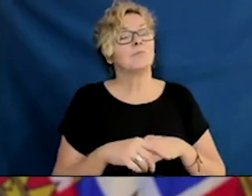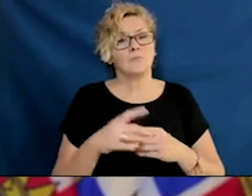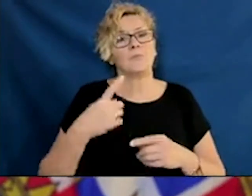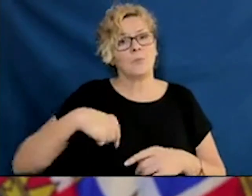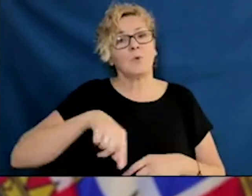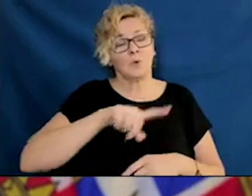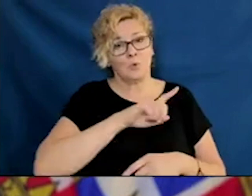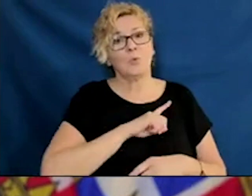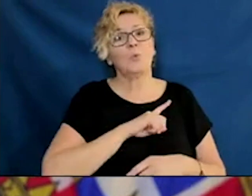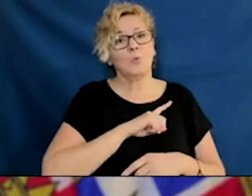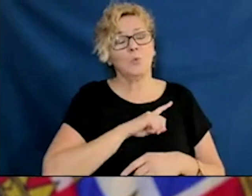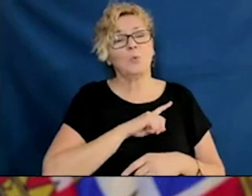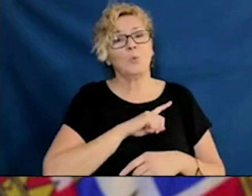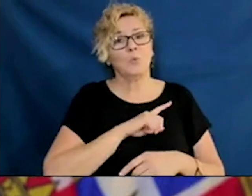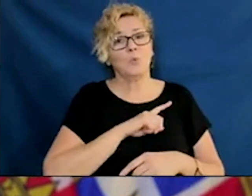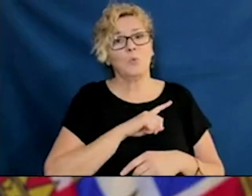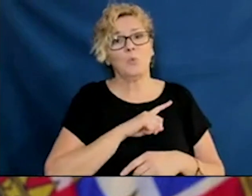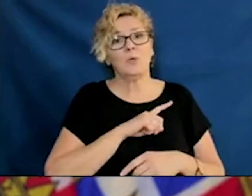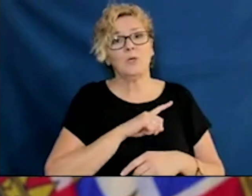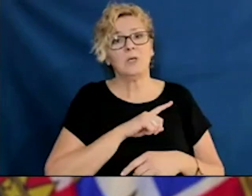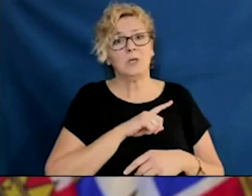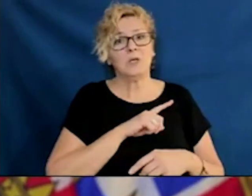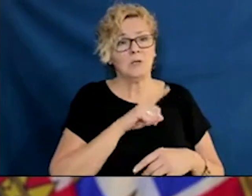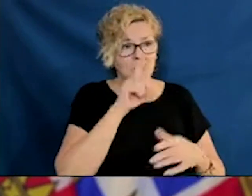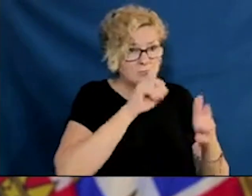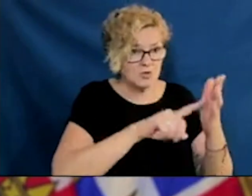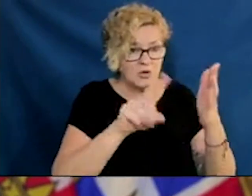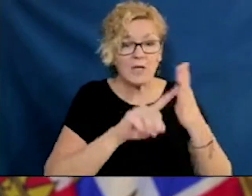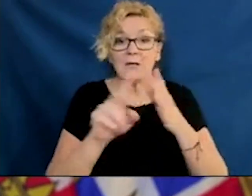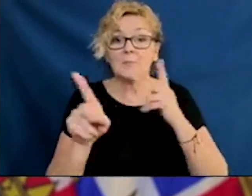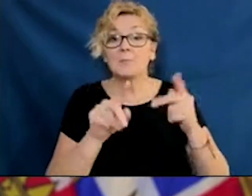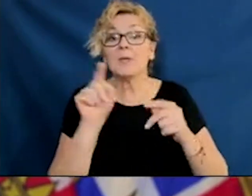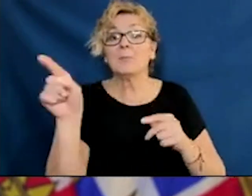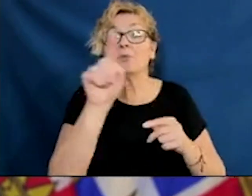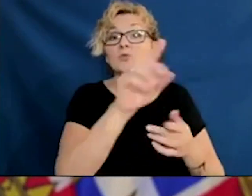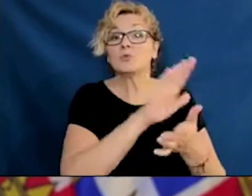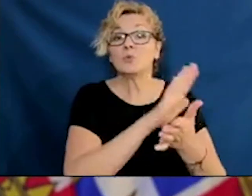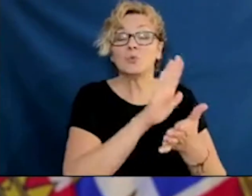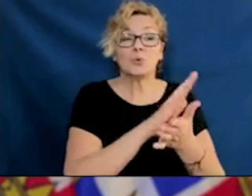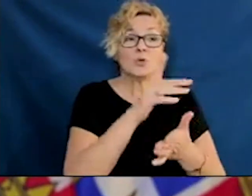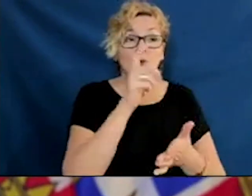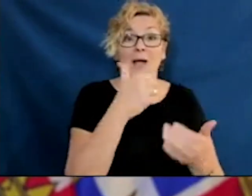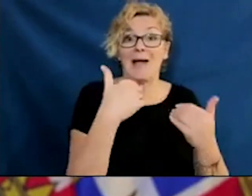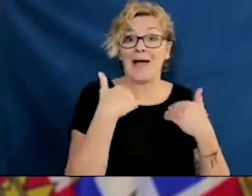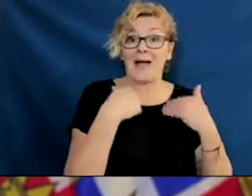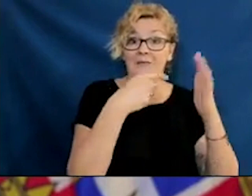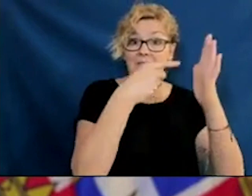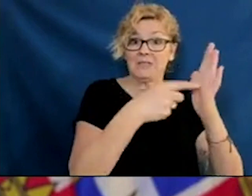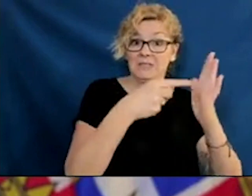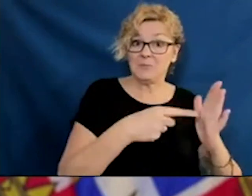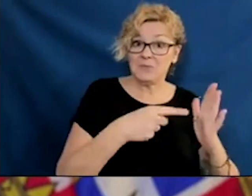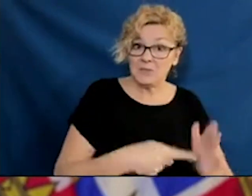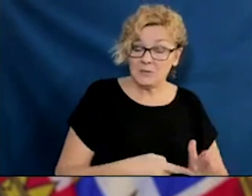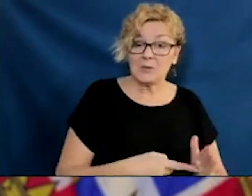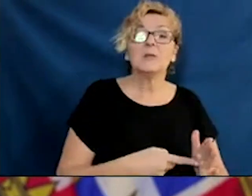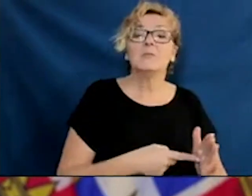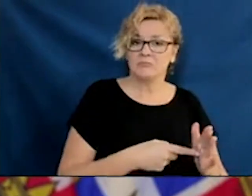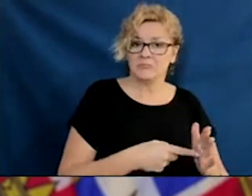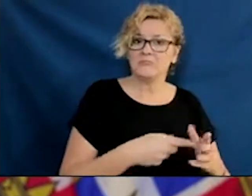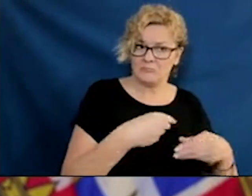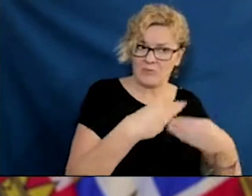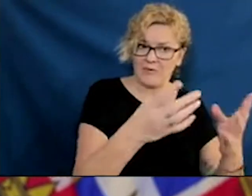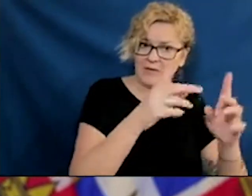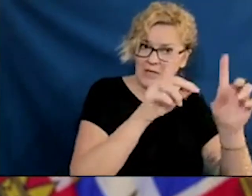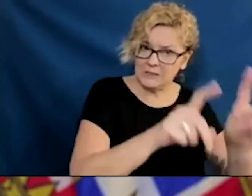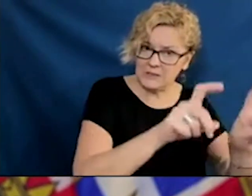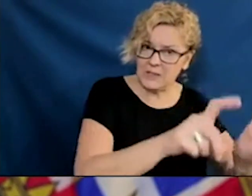people who have symptoms in schools, in the school setting, and we make sure that children with specific symptoms have testing, but